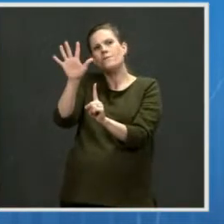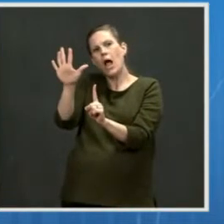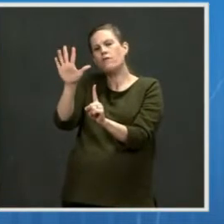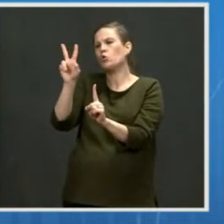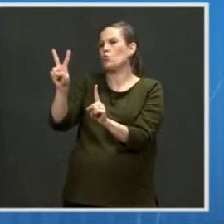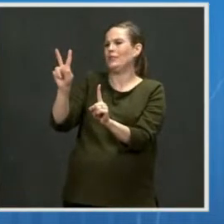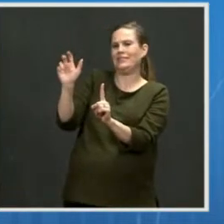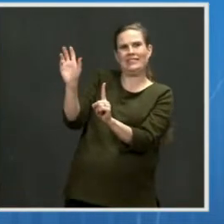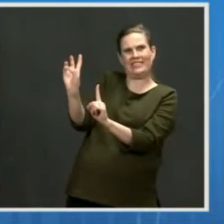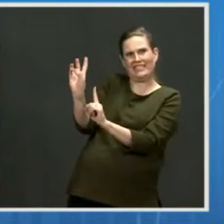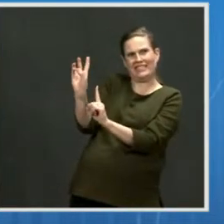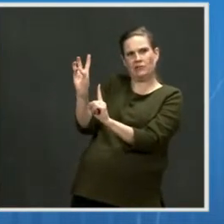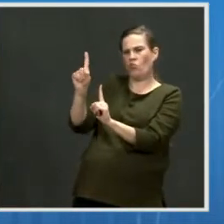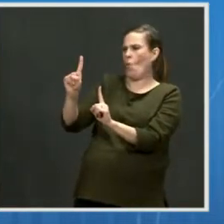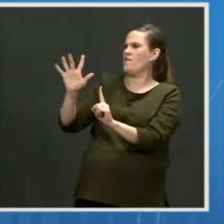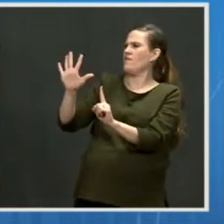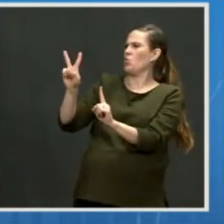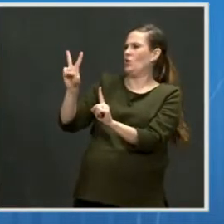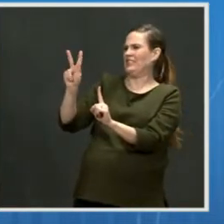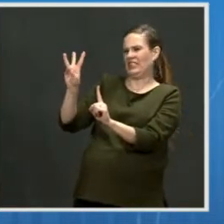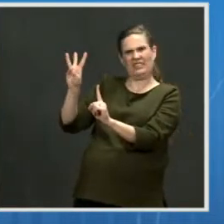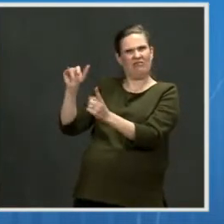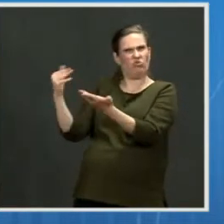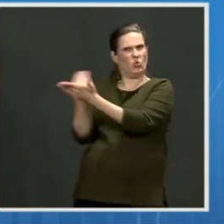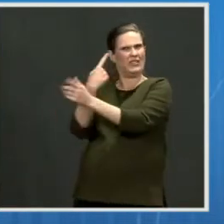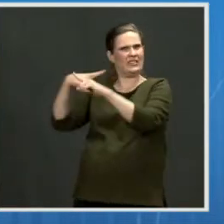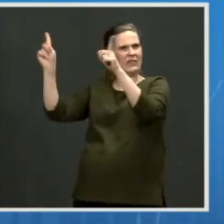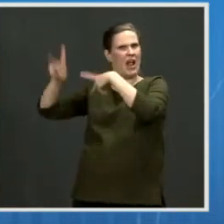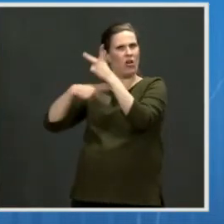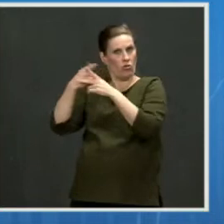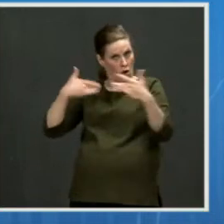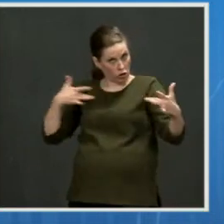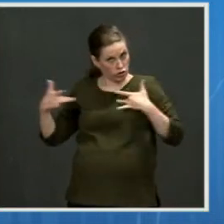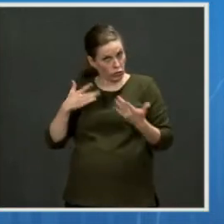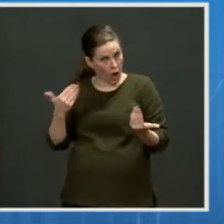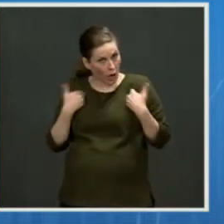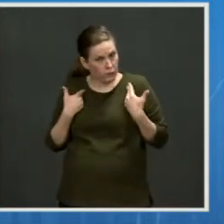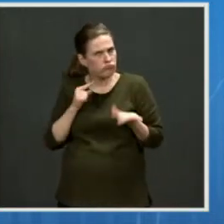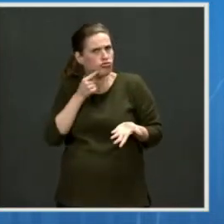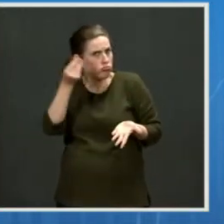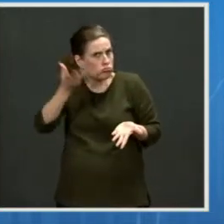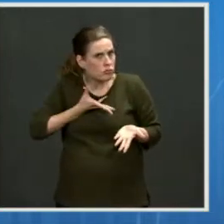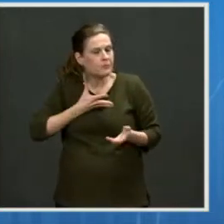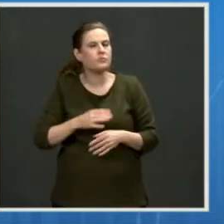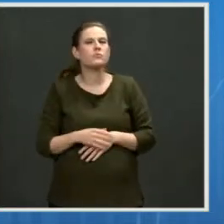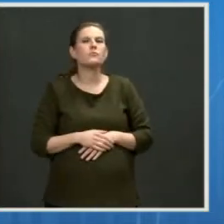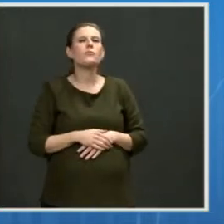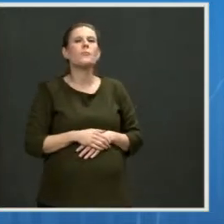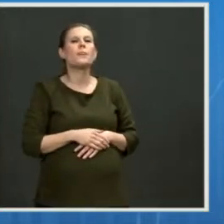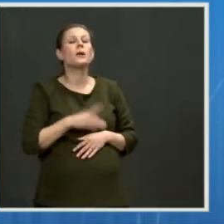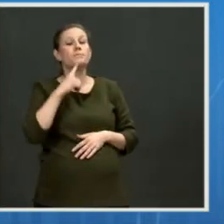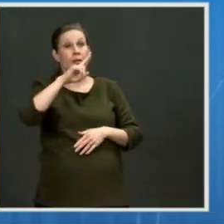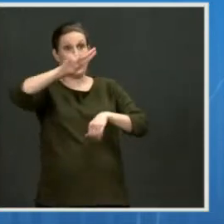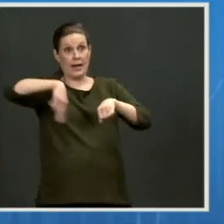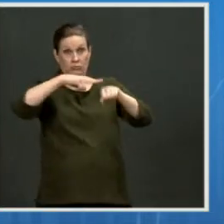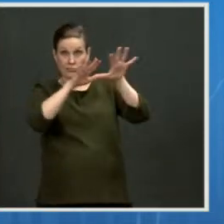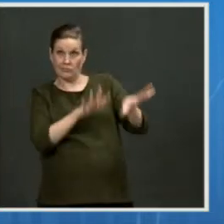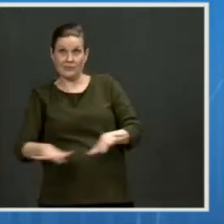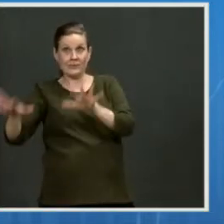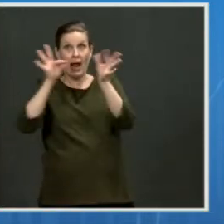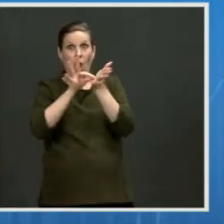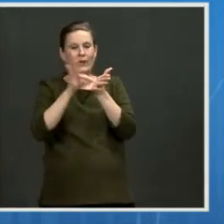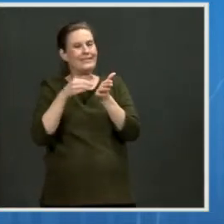Thank you for that question. I'm going to have to get back to you on the details on the national tally. What I will say is that there is an interagency group that looks at these variants